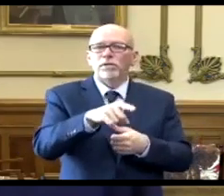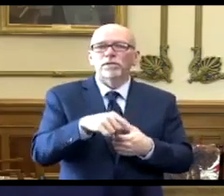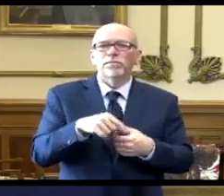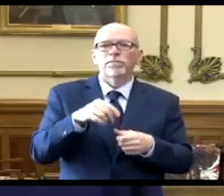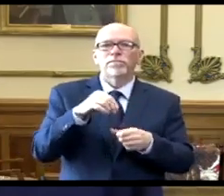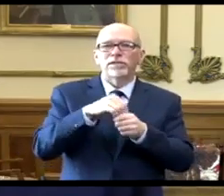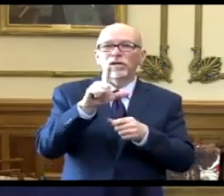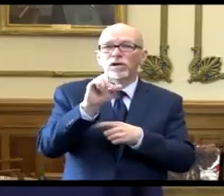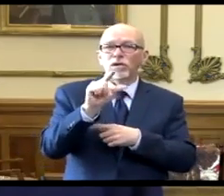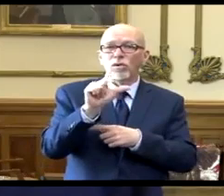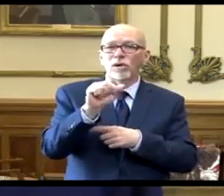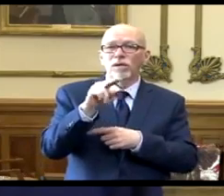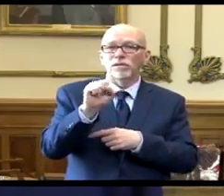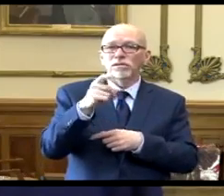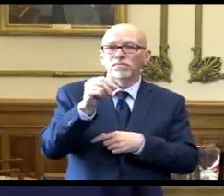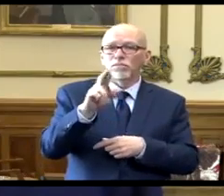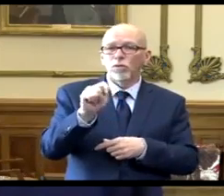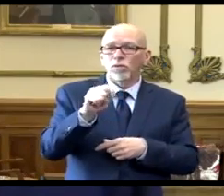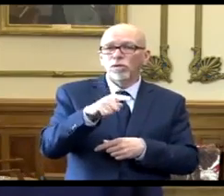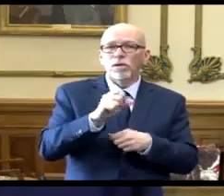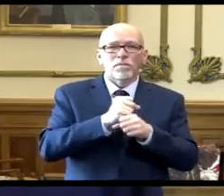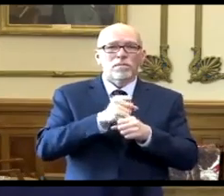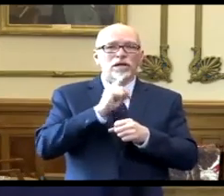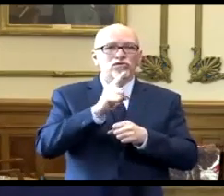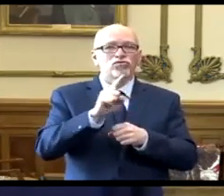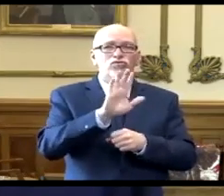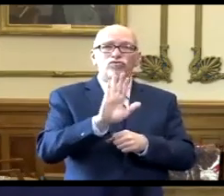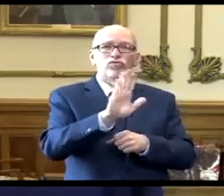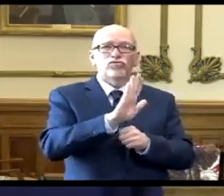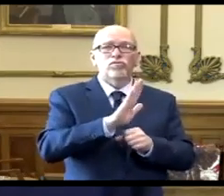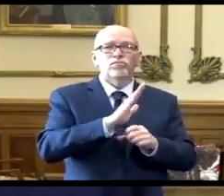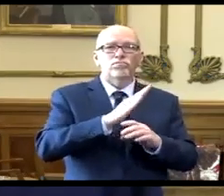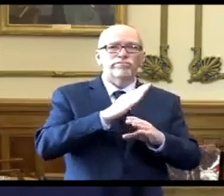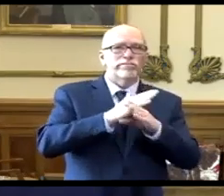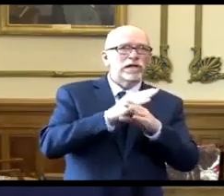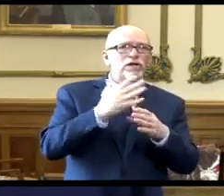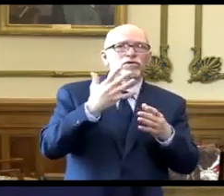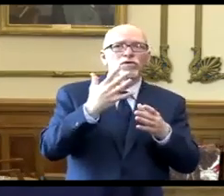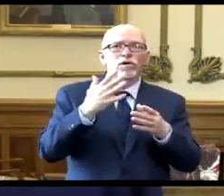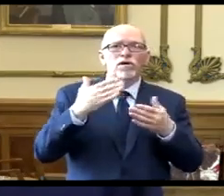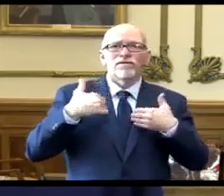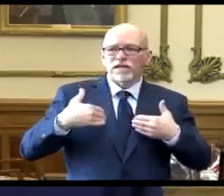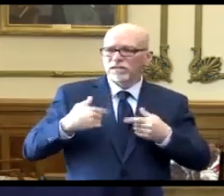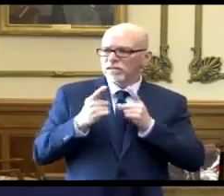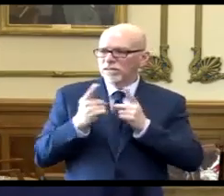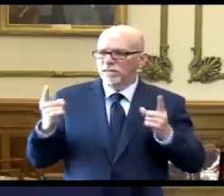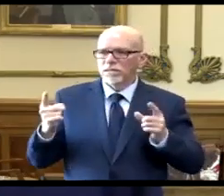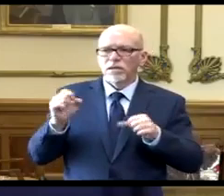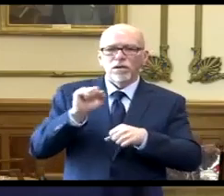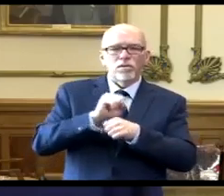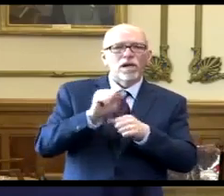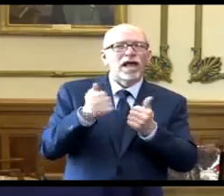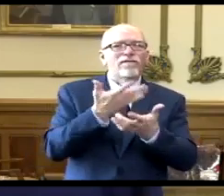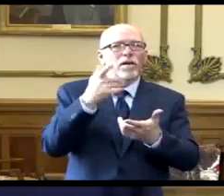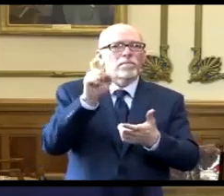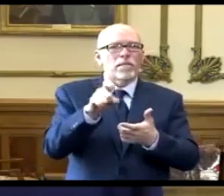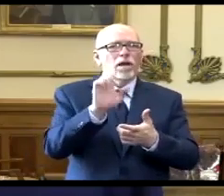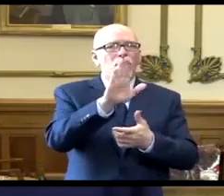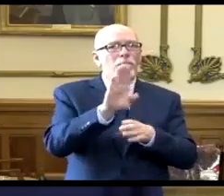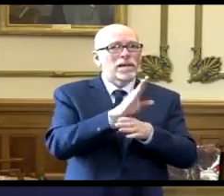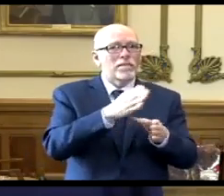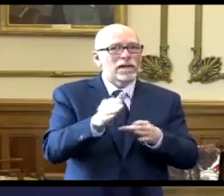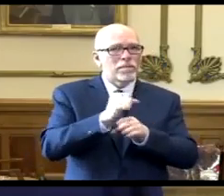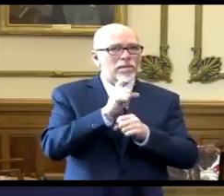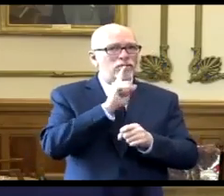in Logansport to make sure that those barriers, all the physical distancing, everything that needs to go into that business plan